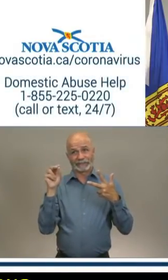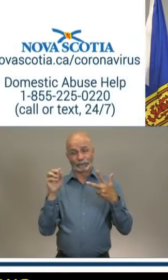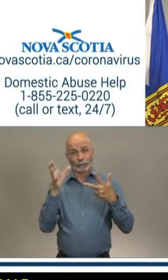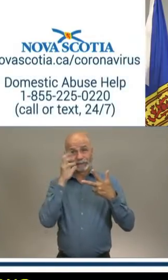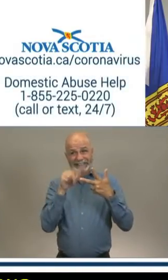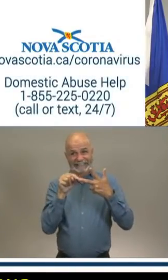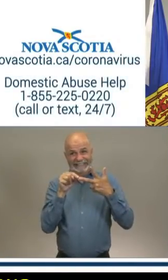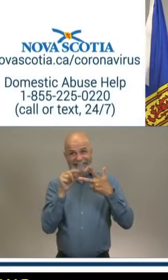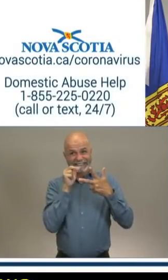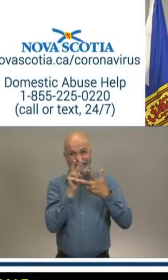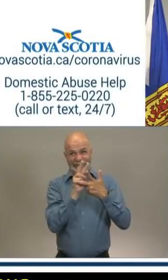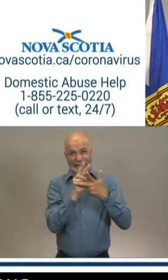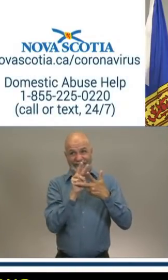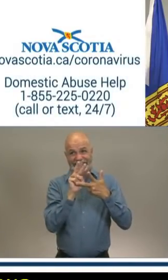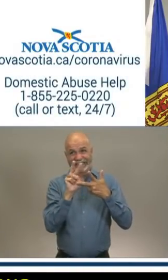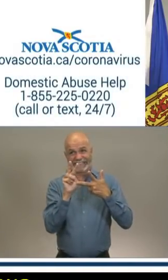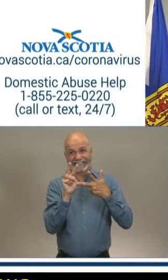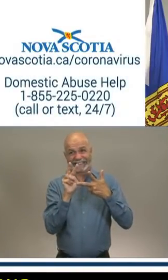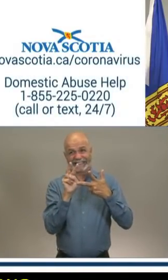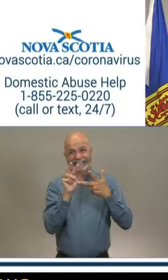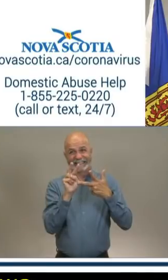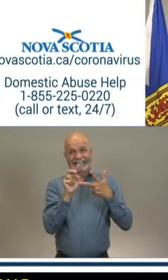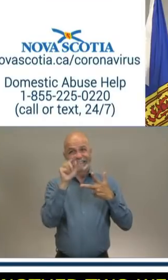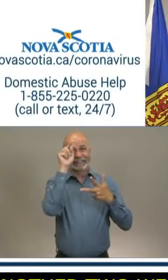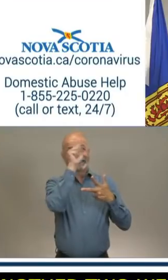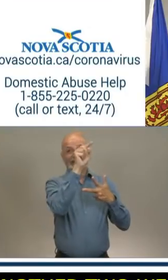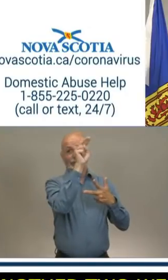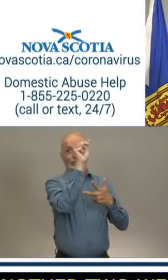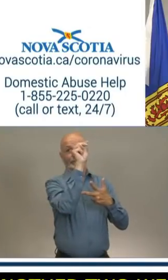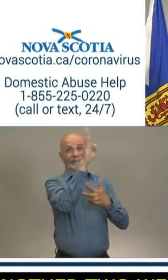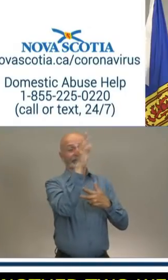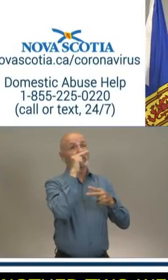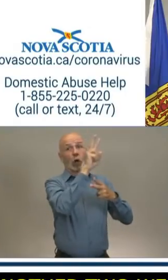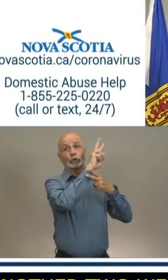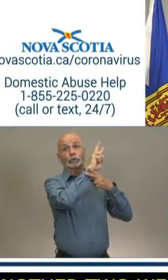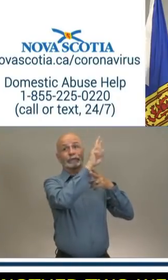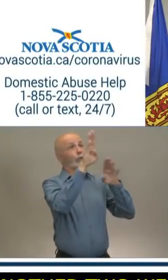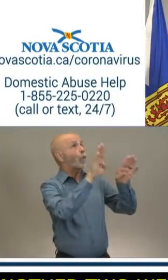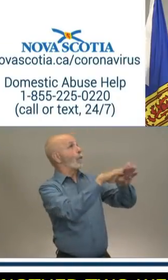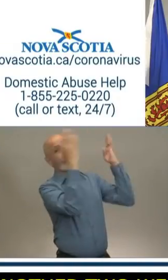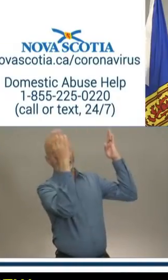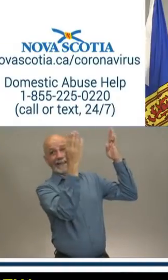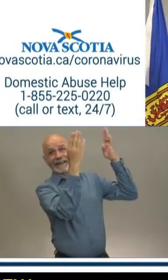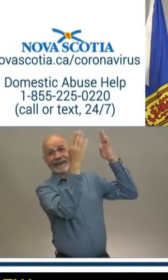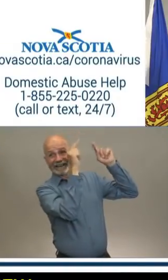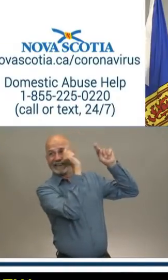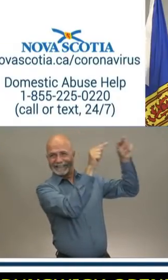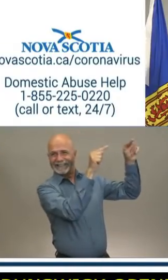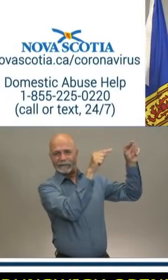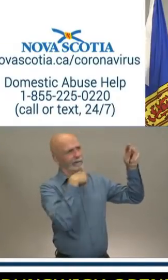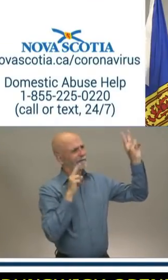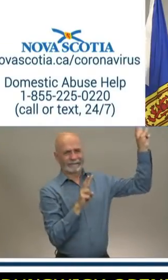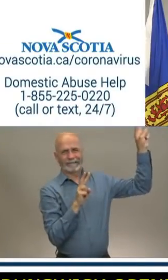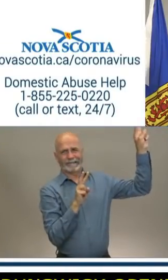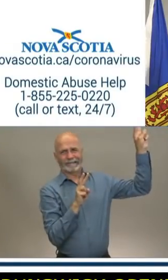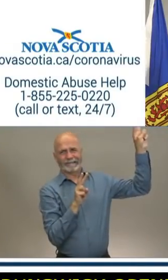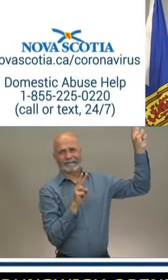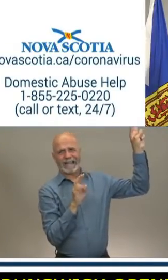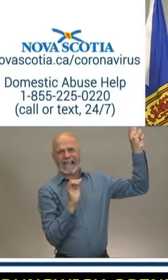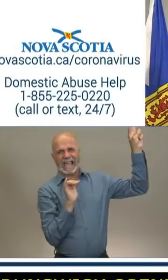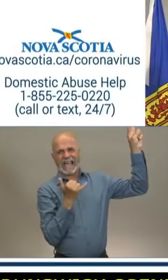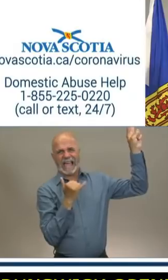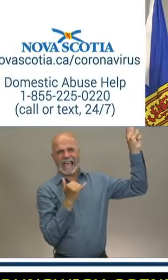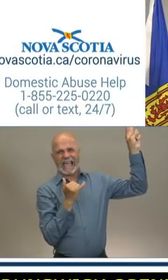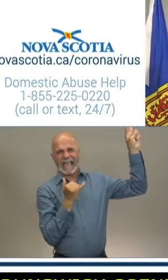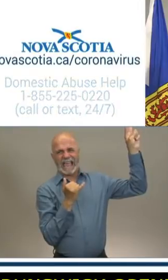opened up their border, but nothing's happened by June 30th, if you follow what I mean. Shouldn't we go 2 weeks after that